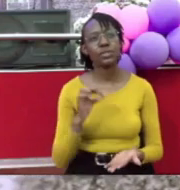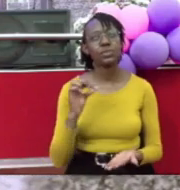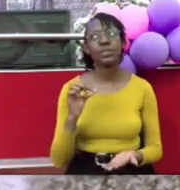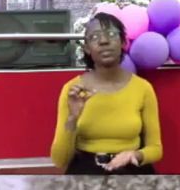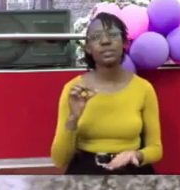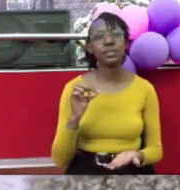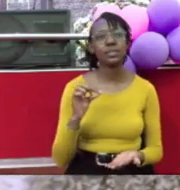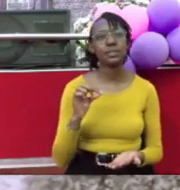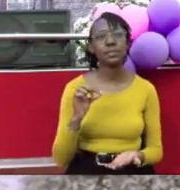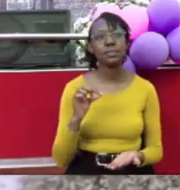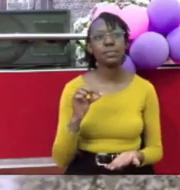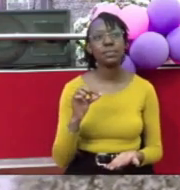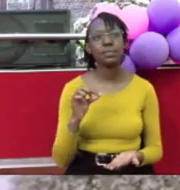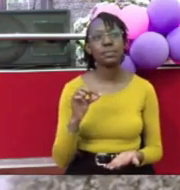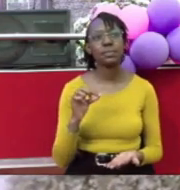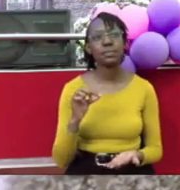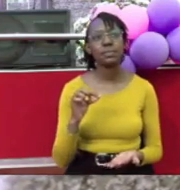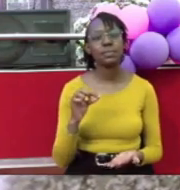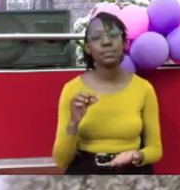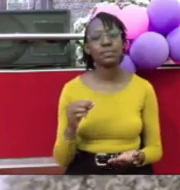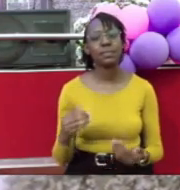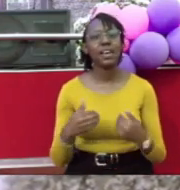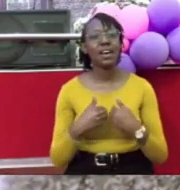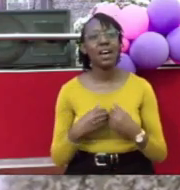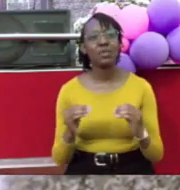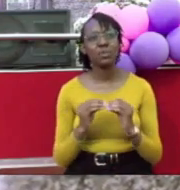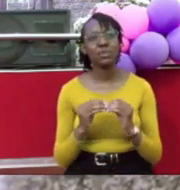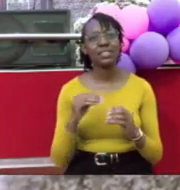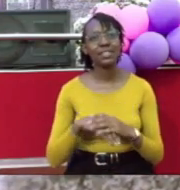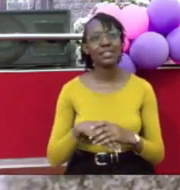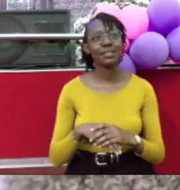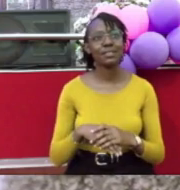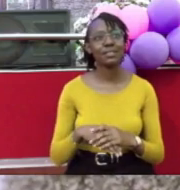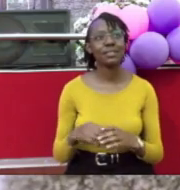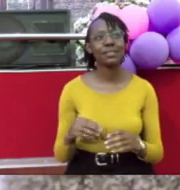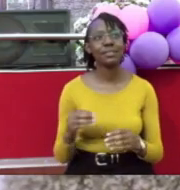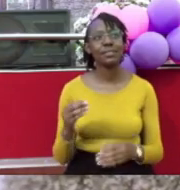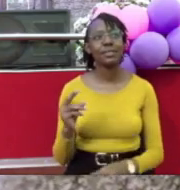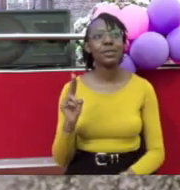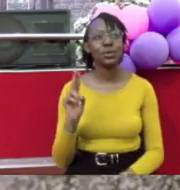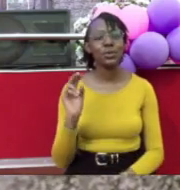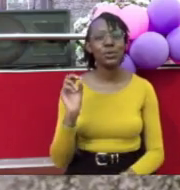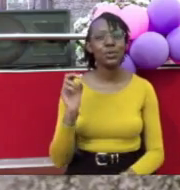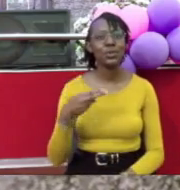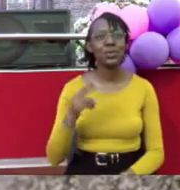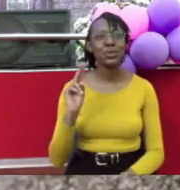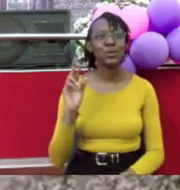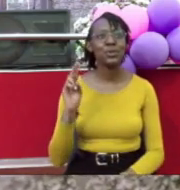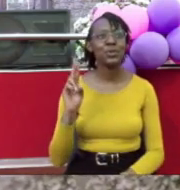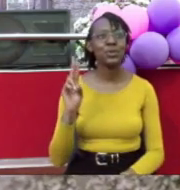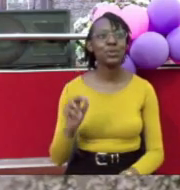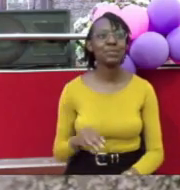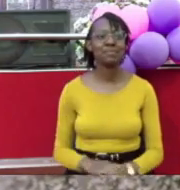a meeting in Uhuru Park. Kulikuwa na mkutano pale Uhuru Park. And then they were praying for